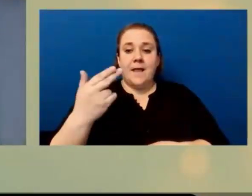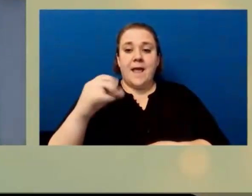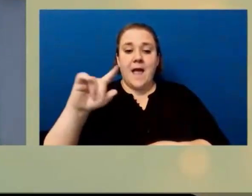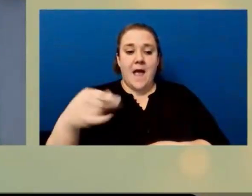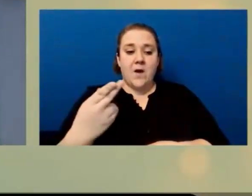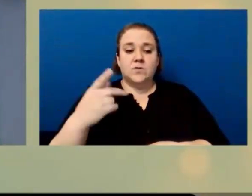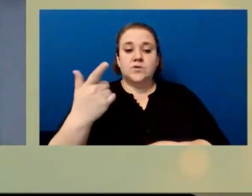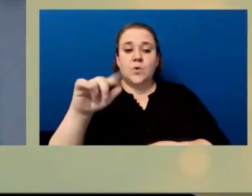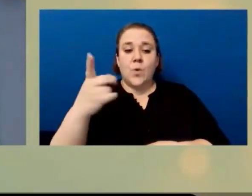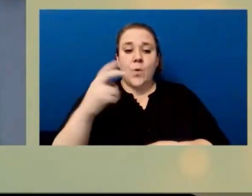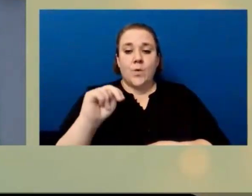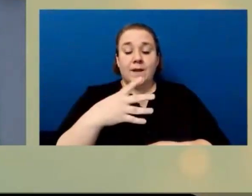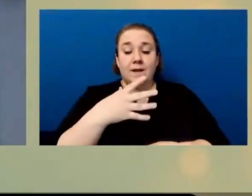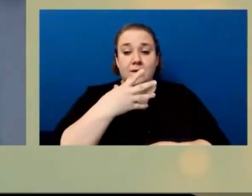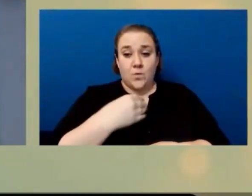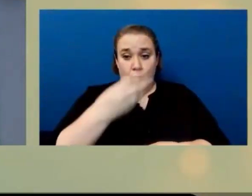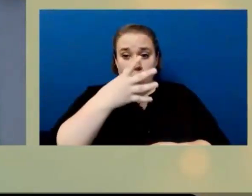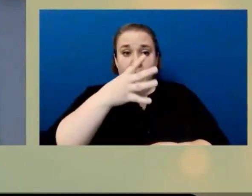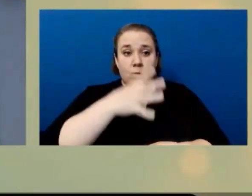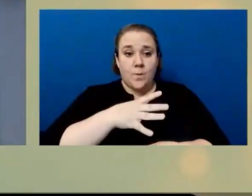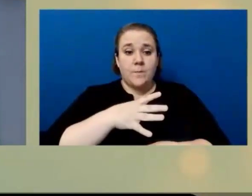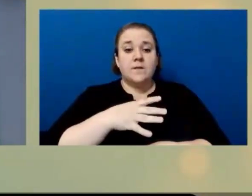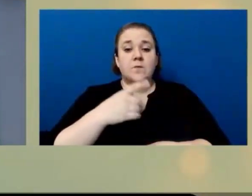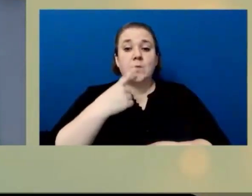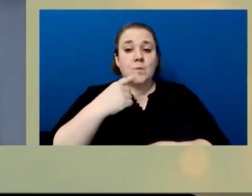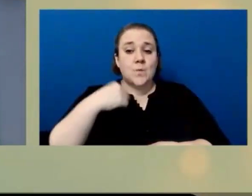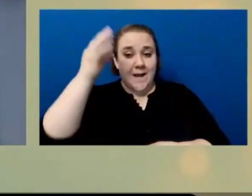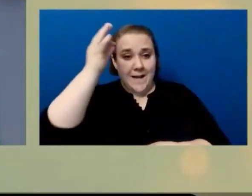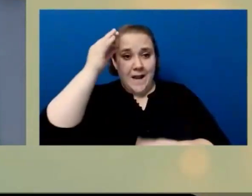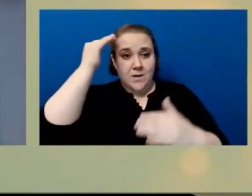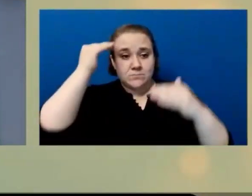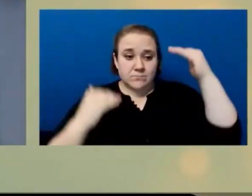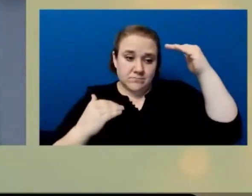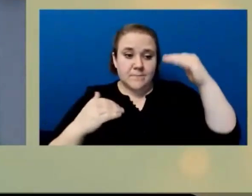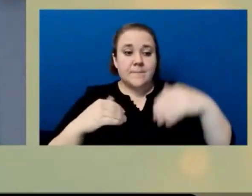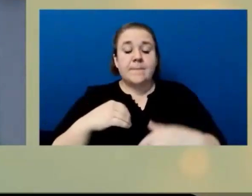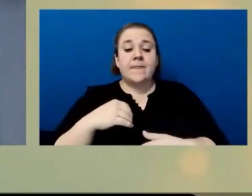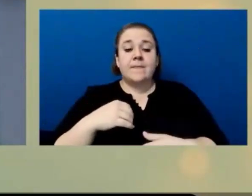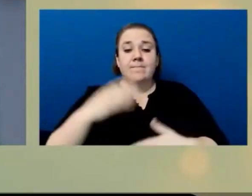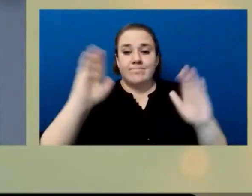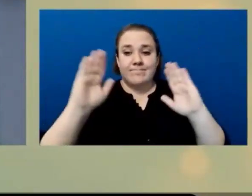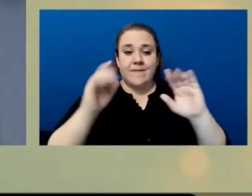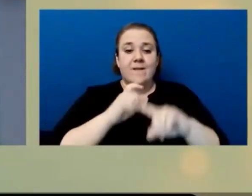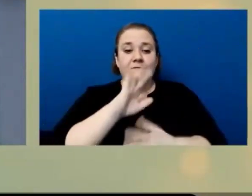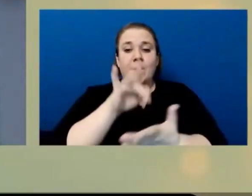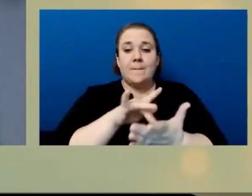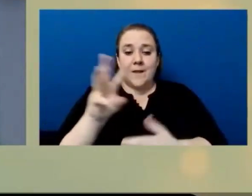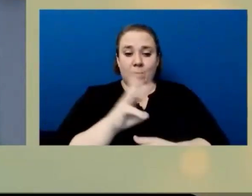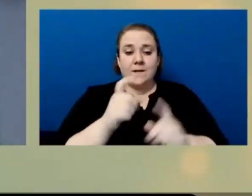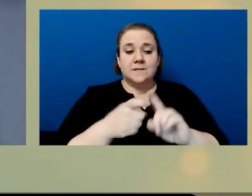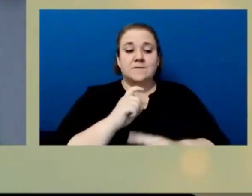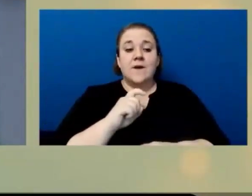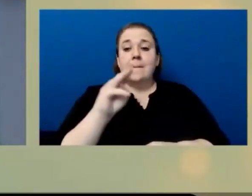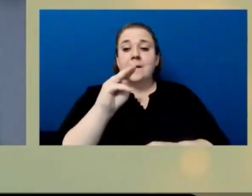I am Molly Housh Gordon, a white woman with red hair in an asymmetrical style. Greetings from the U.S. Midwest,